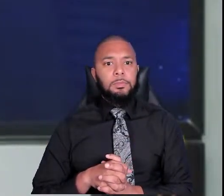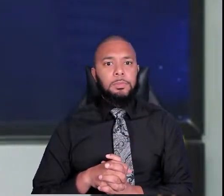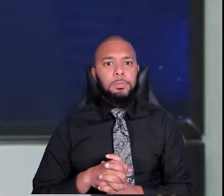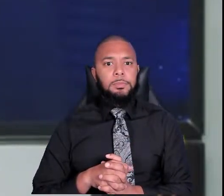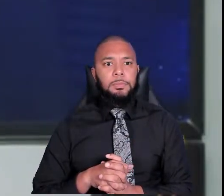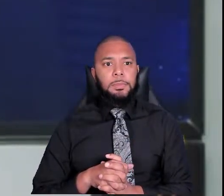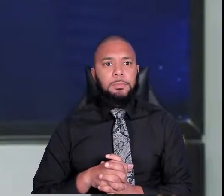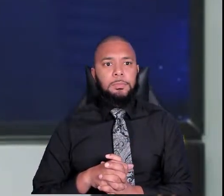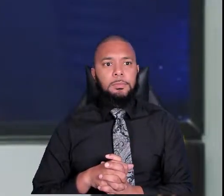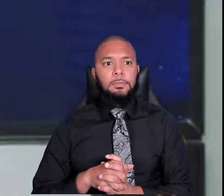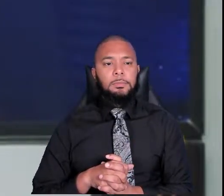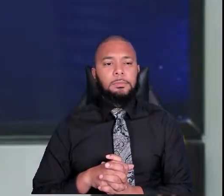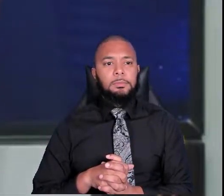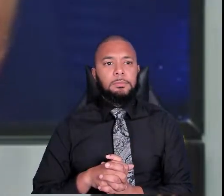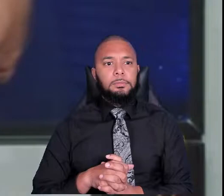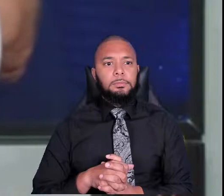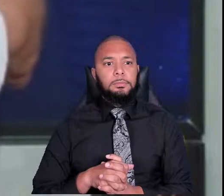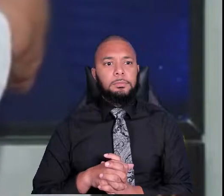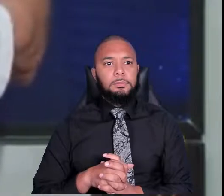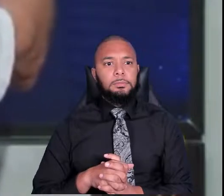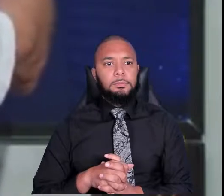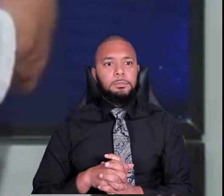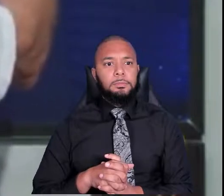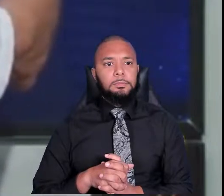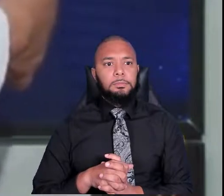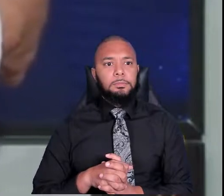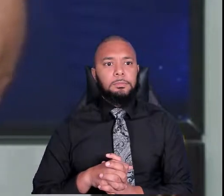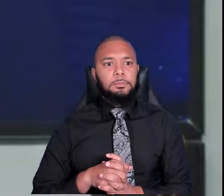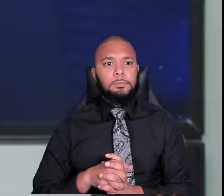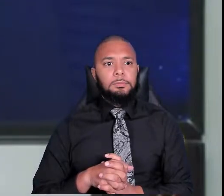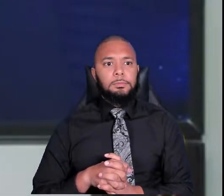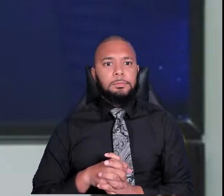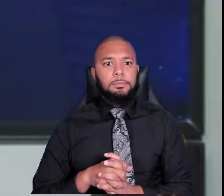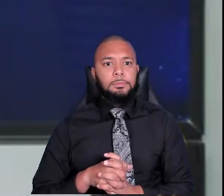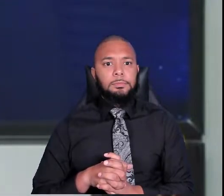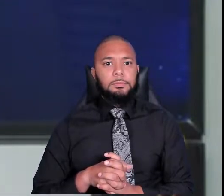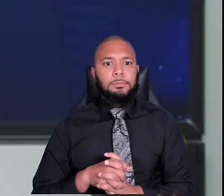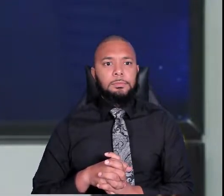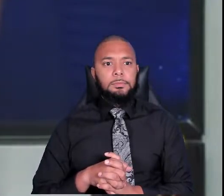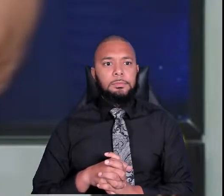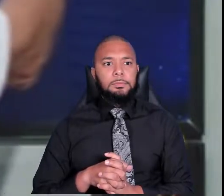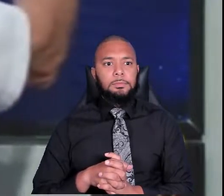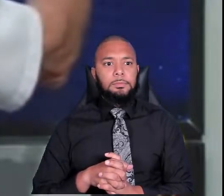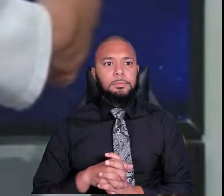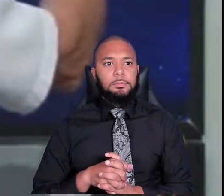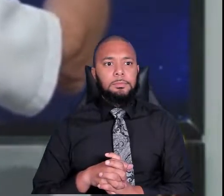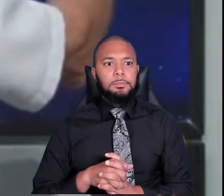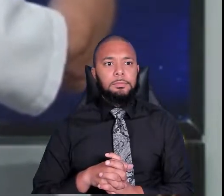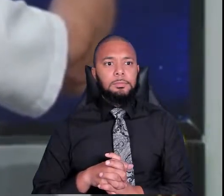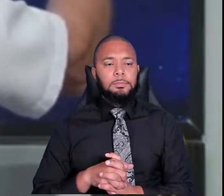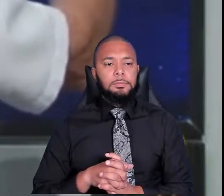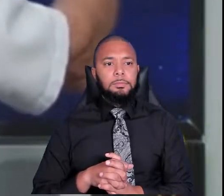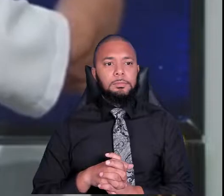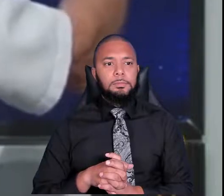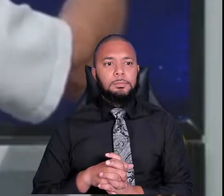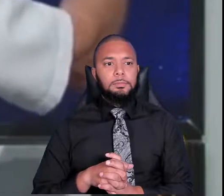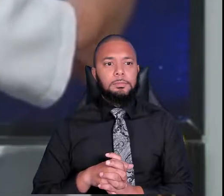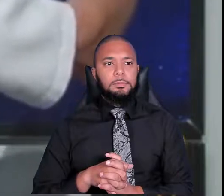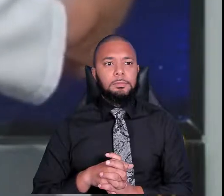bottom equation I'm multiplying by 3, so that's 12x and negative 15y